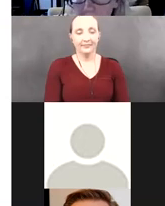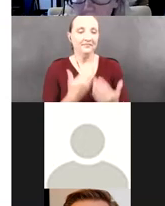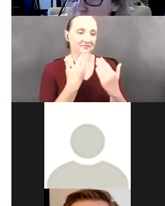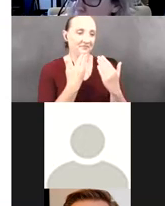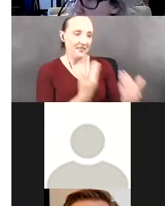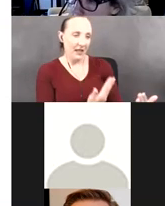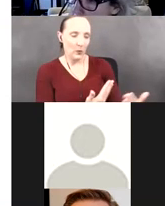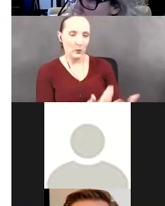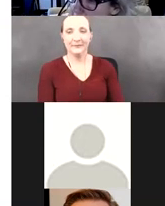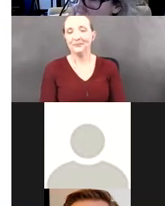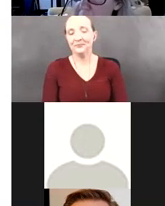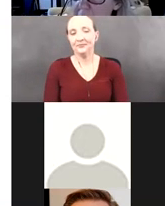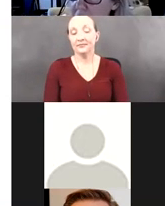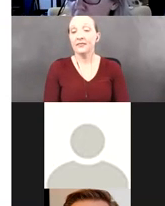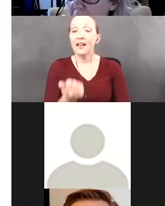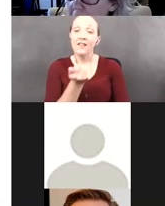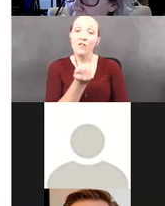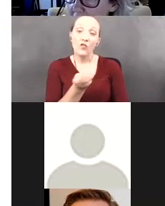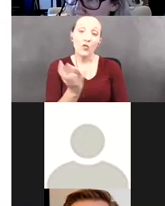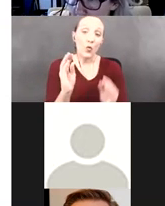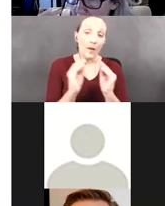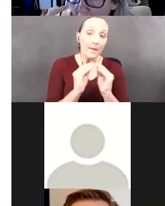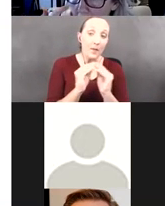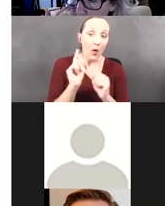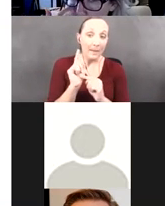A couple more minutes Unos if there are cuantos any minutos